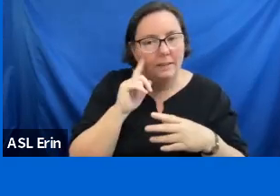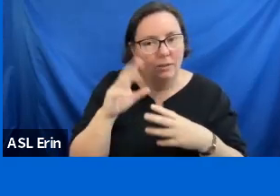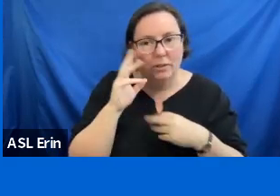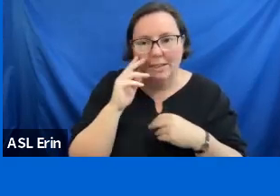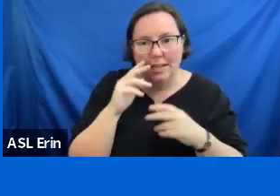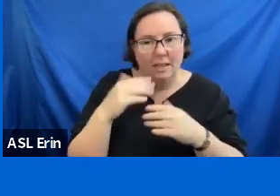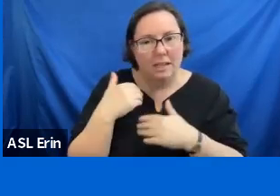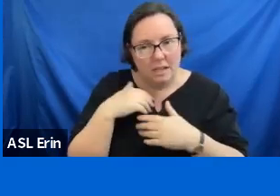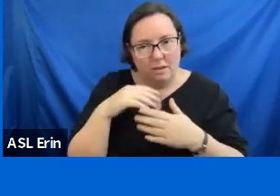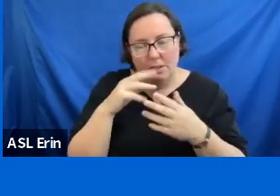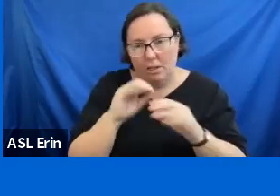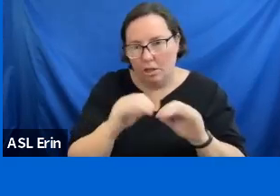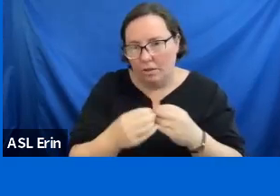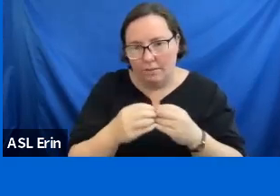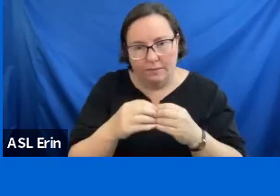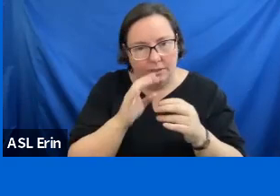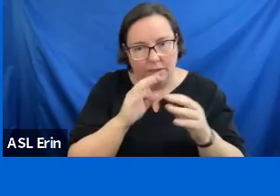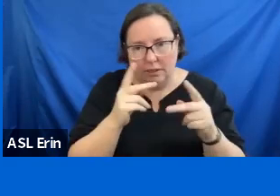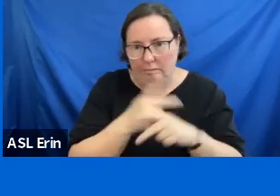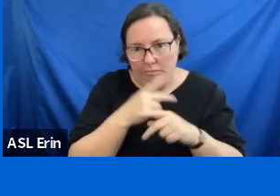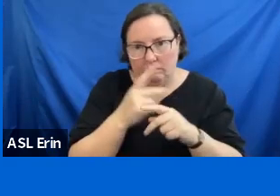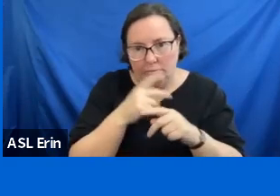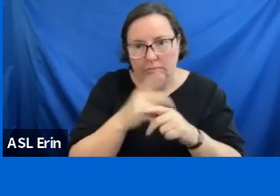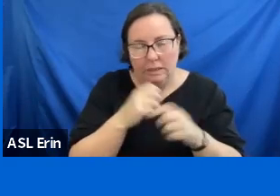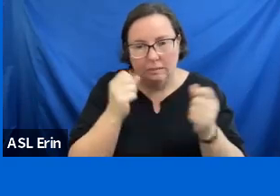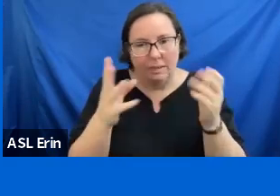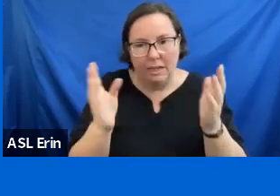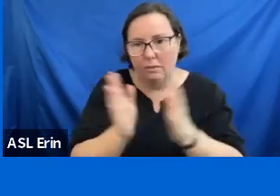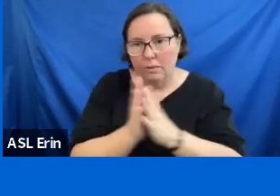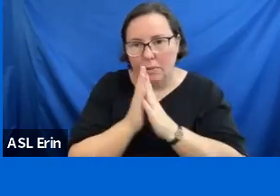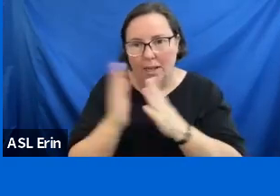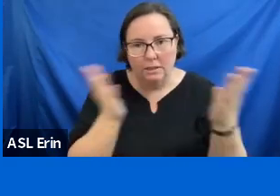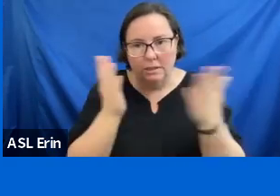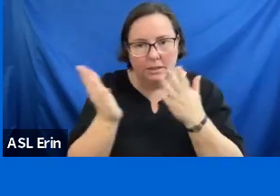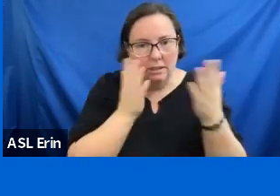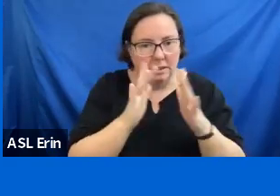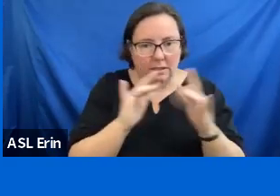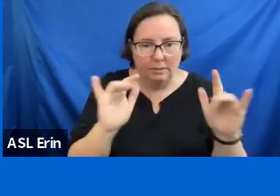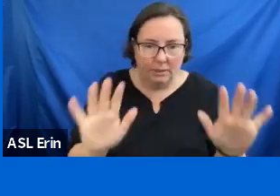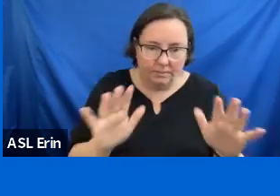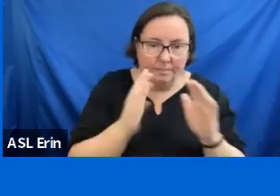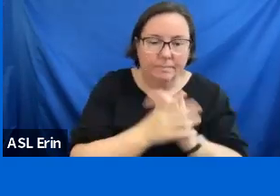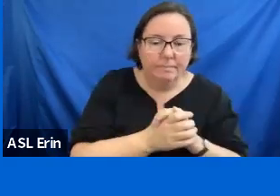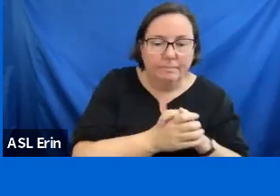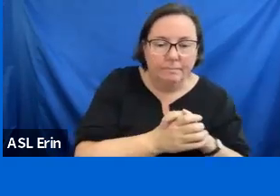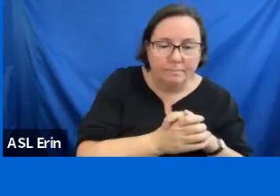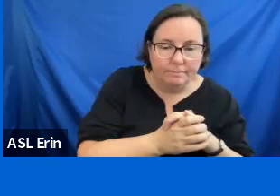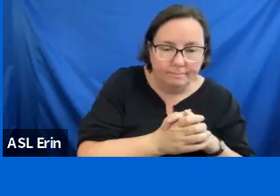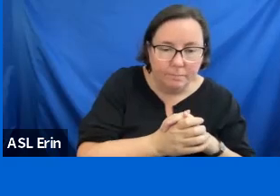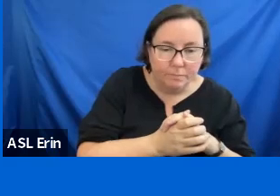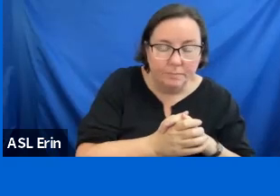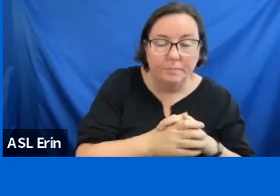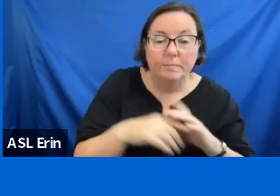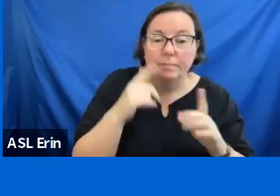Accountability. So we were working on multiple data projects at the same time. So with